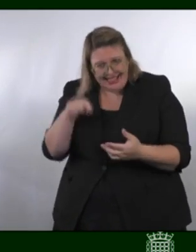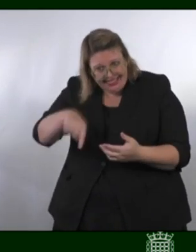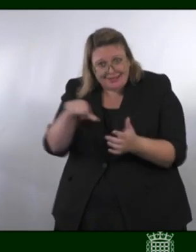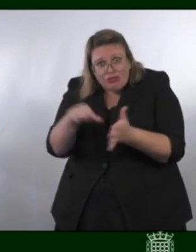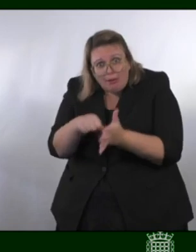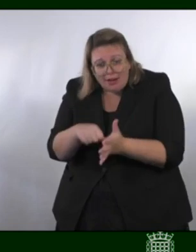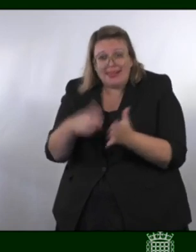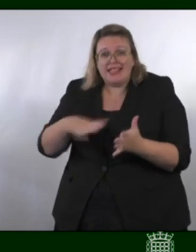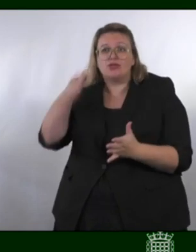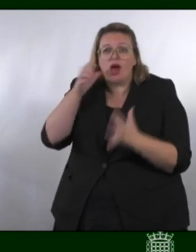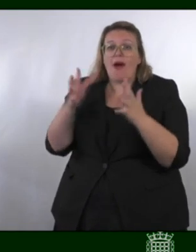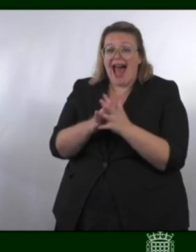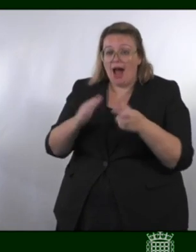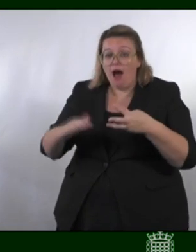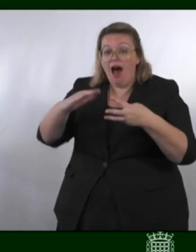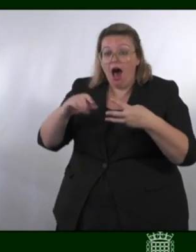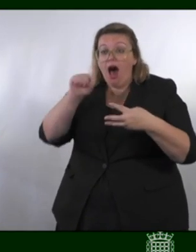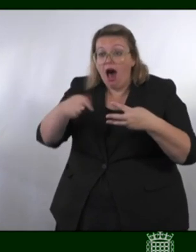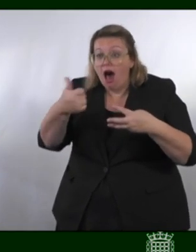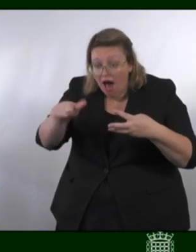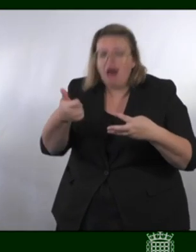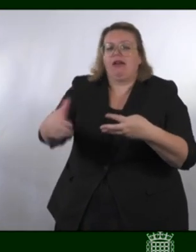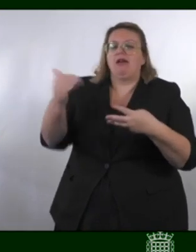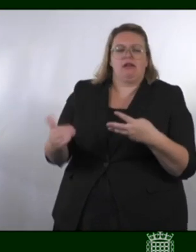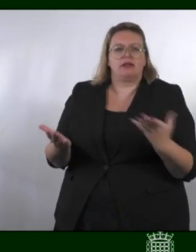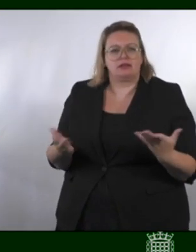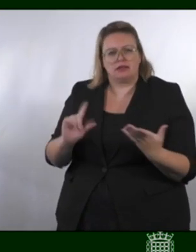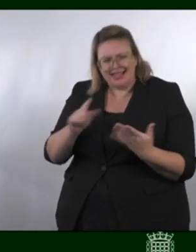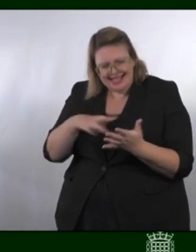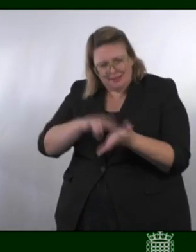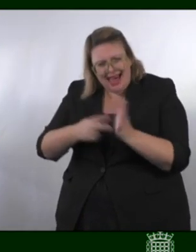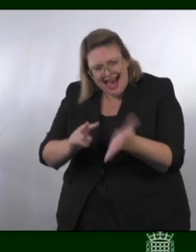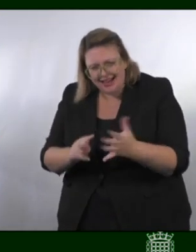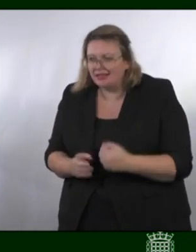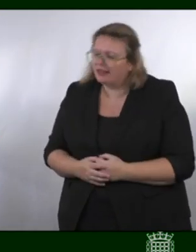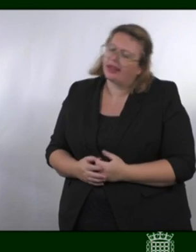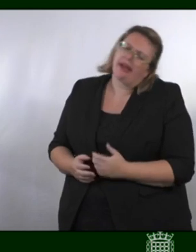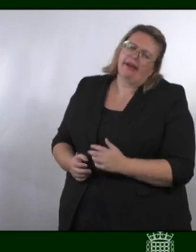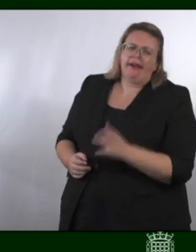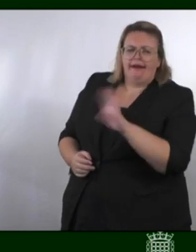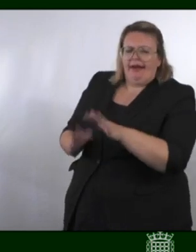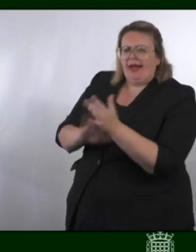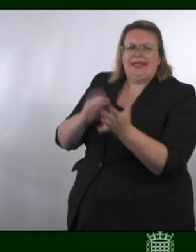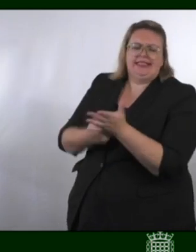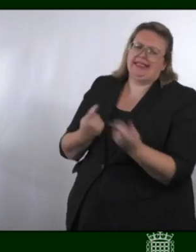exit? Sorry, Mr. Speaker, I've made it absolutely clear that a